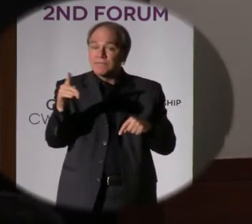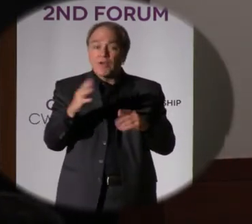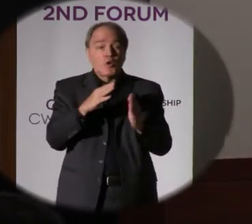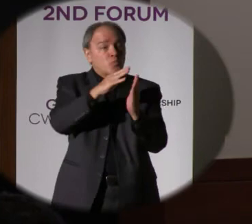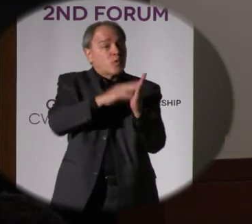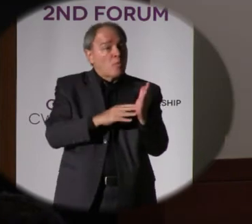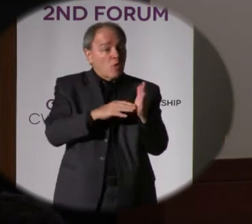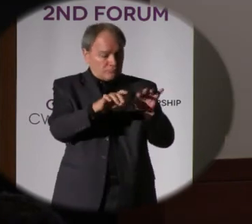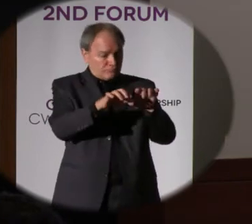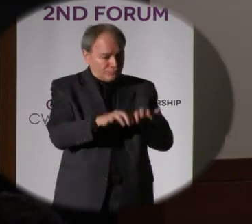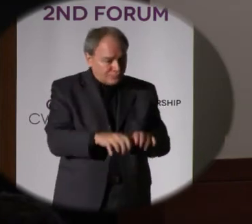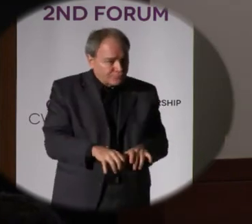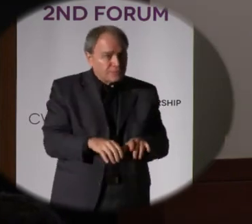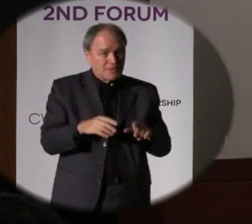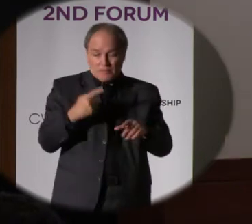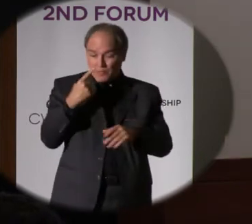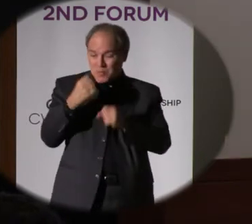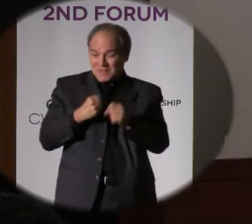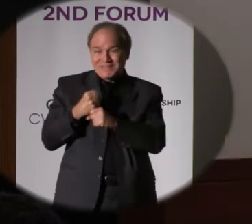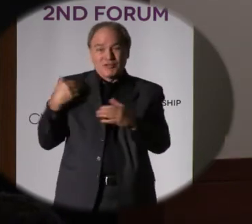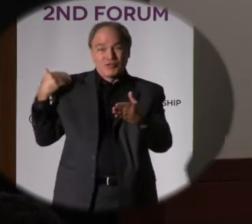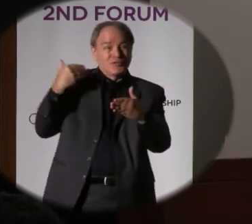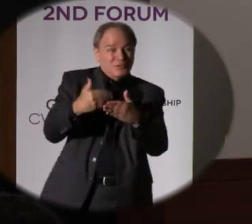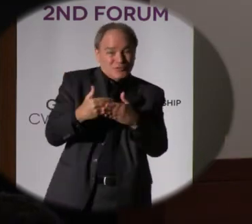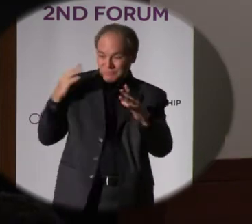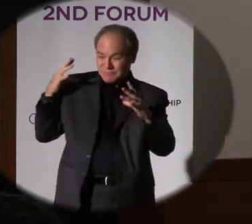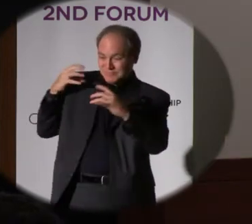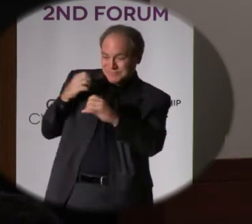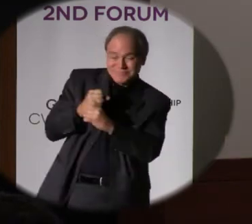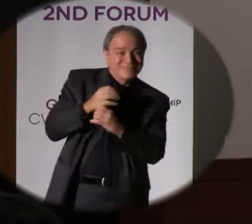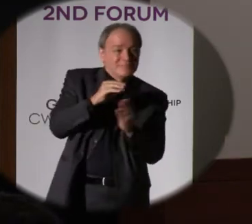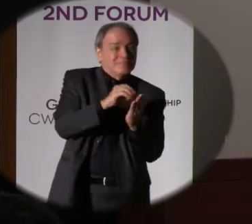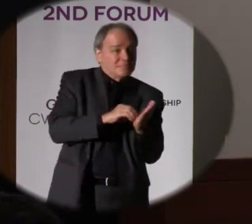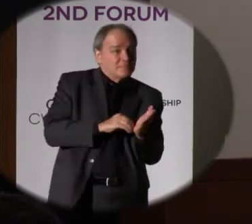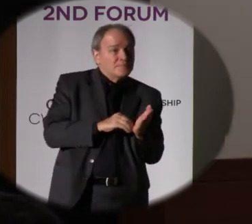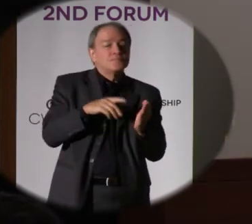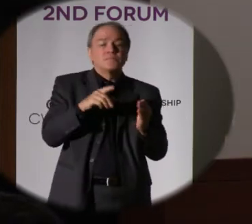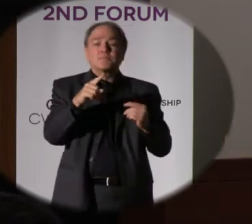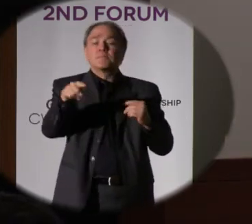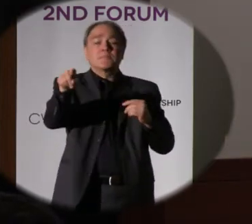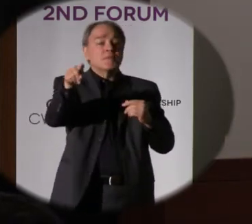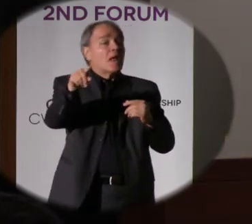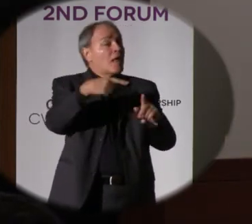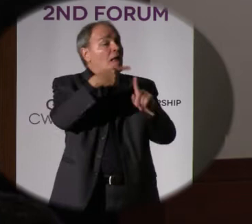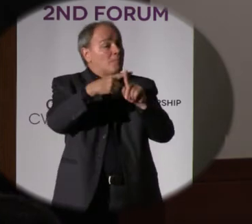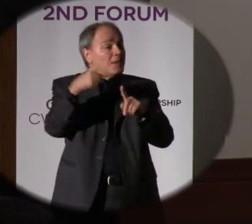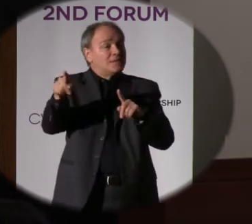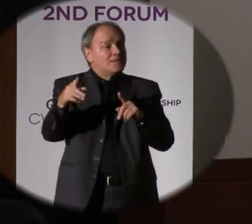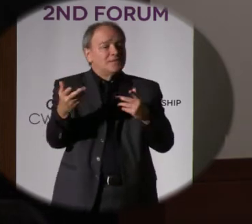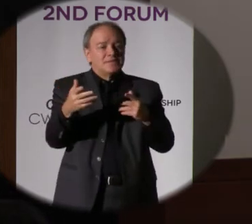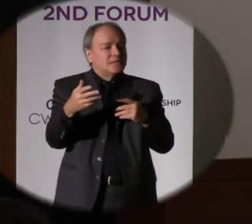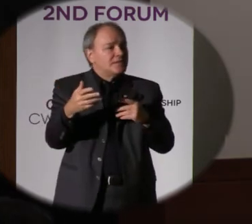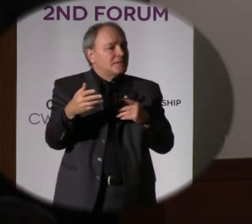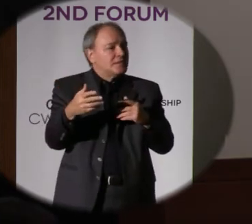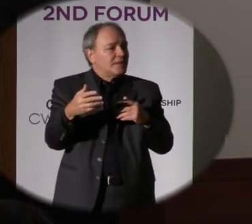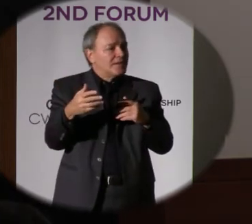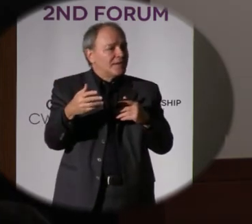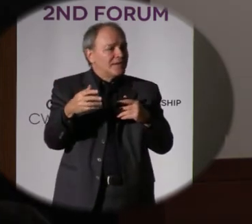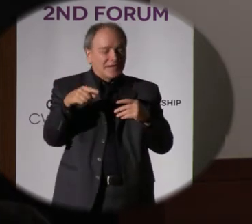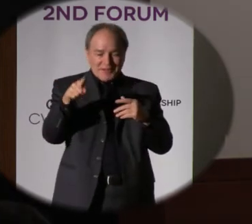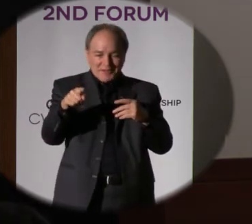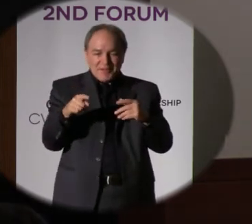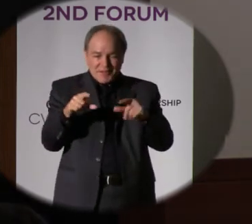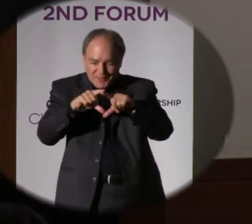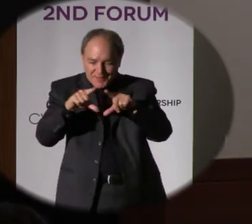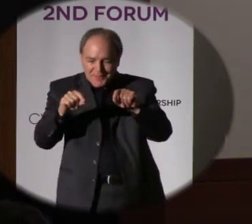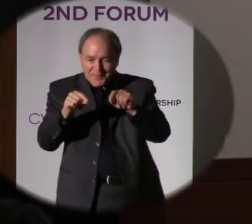have the jot down cards, what I'm calling jot down cards. These are the yellow Post-its. The